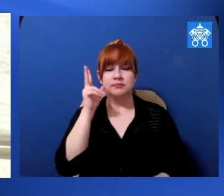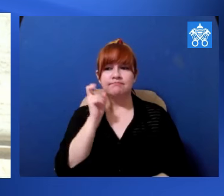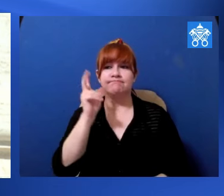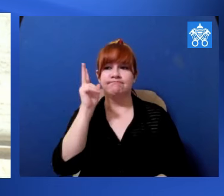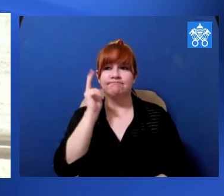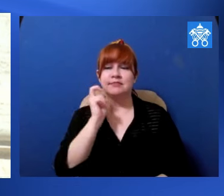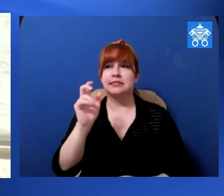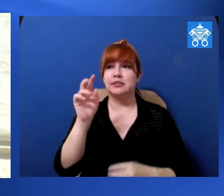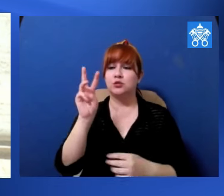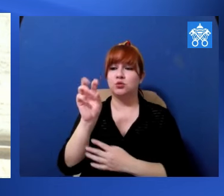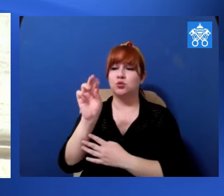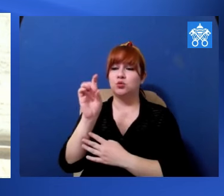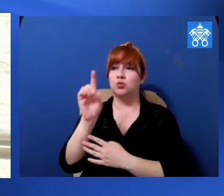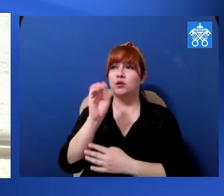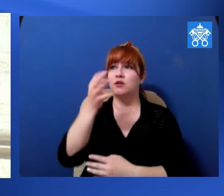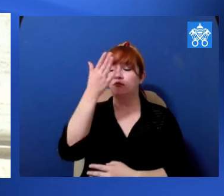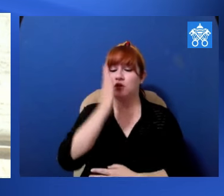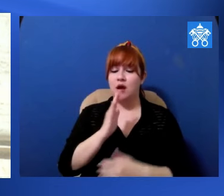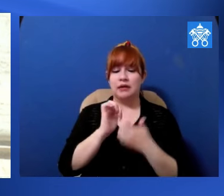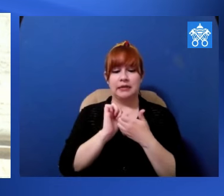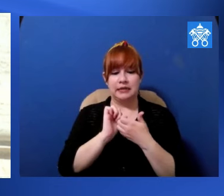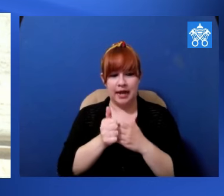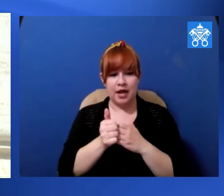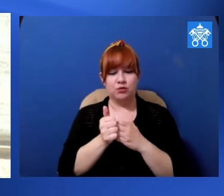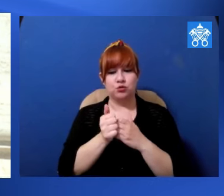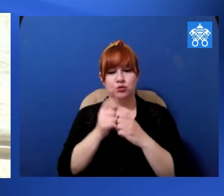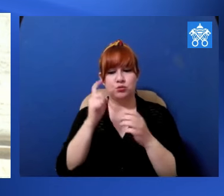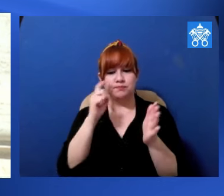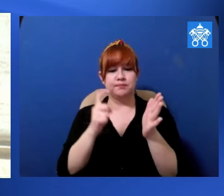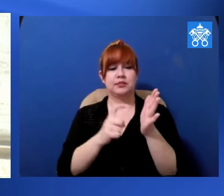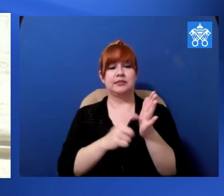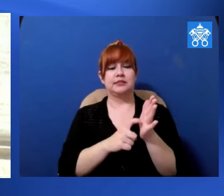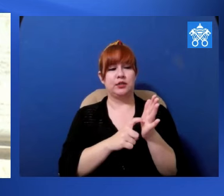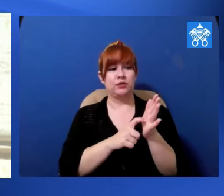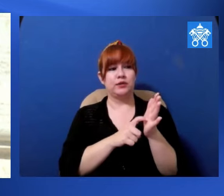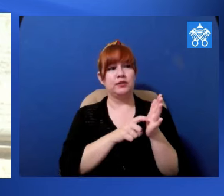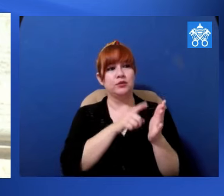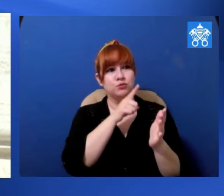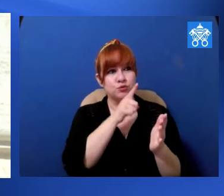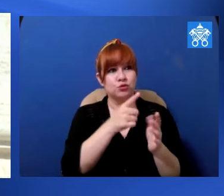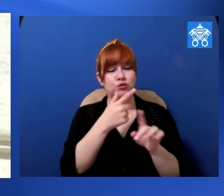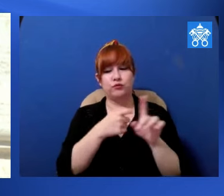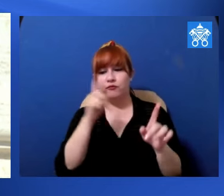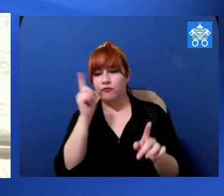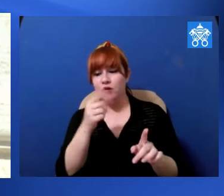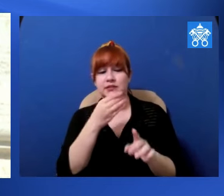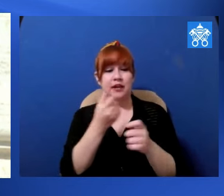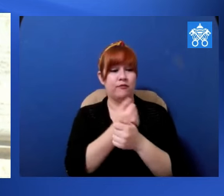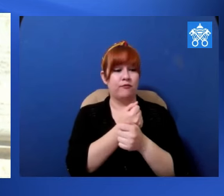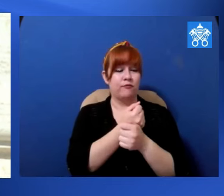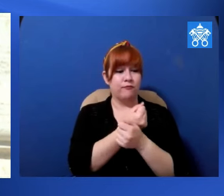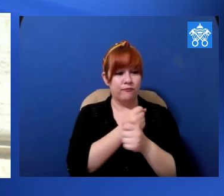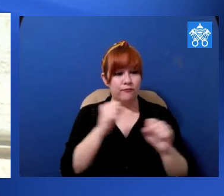Spirit. Listen then to the Word of God. Be inspired by it to know how to distinguish truth from falsehood, freedom